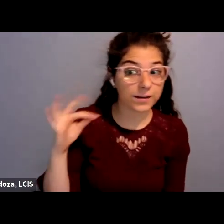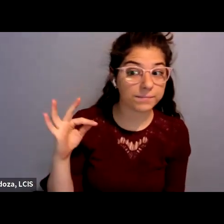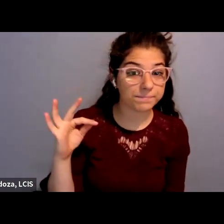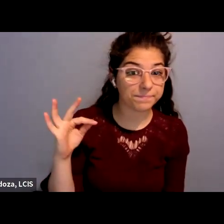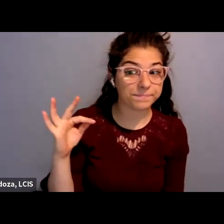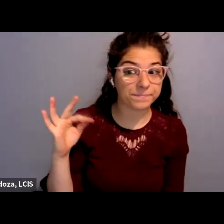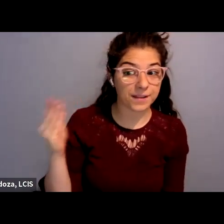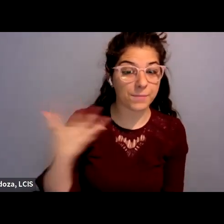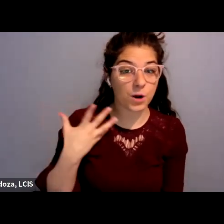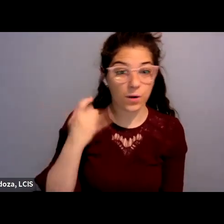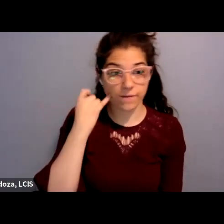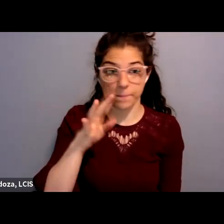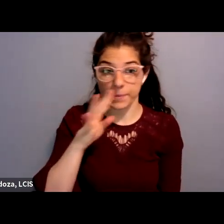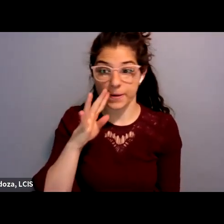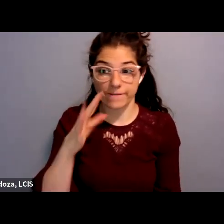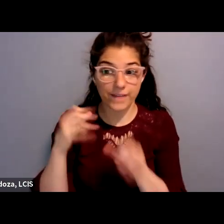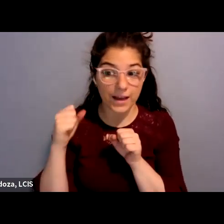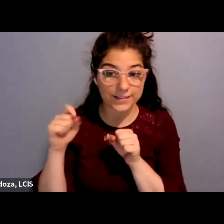Let me know if I'm speaking too fast.